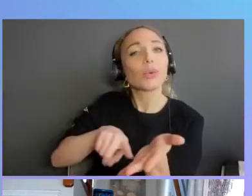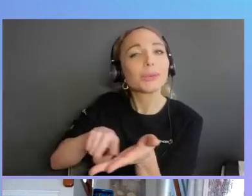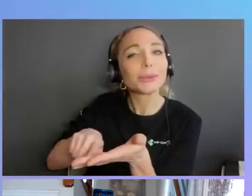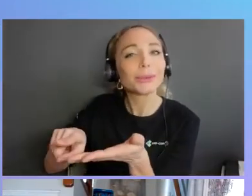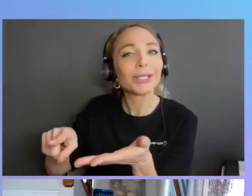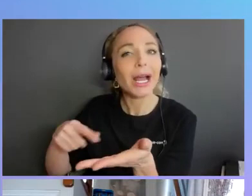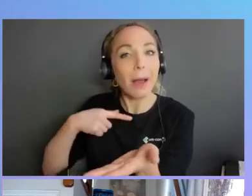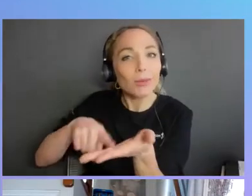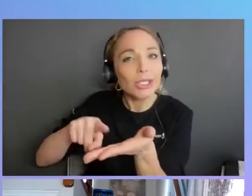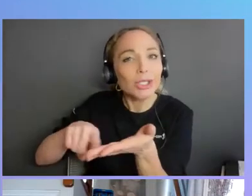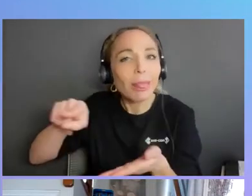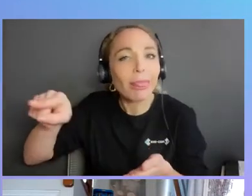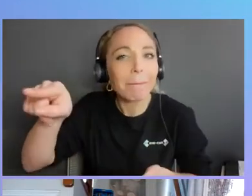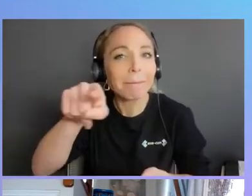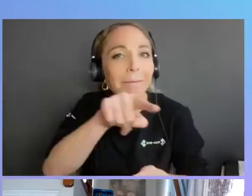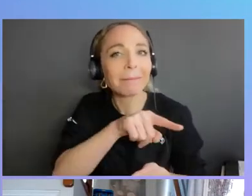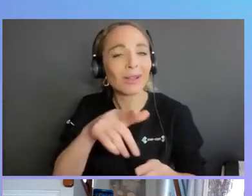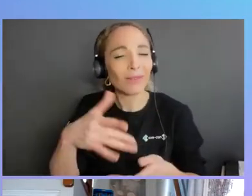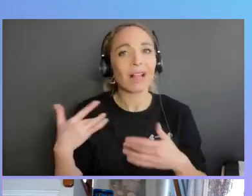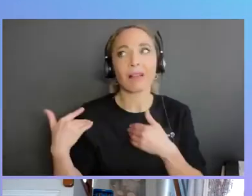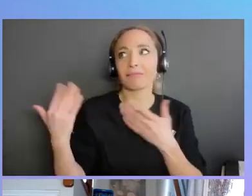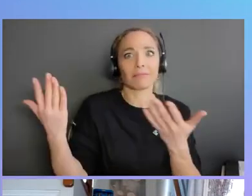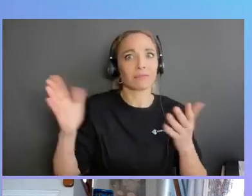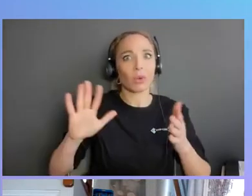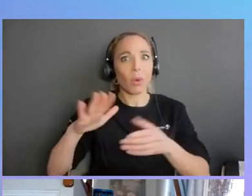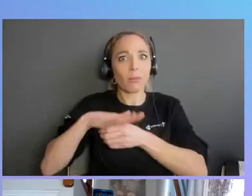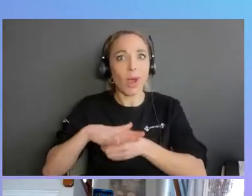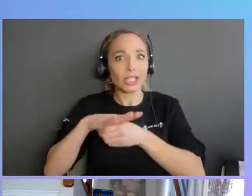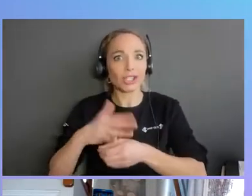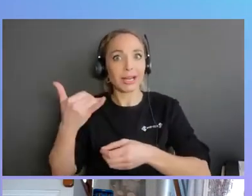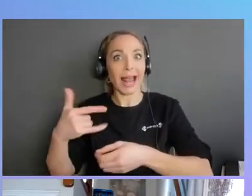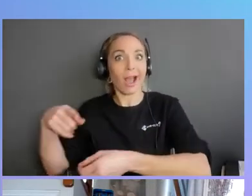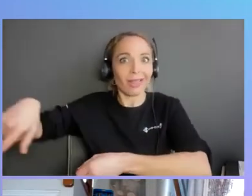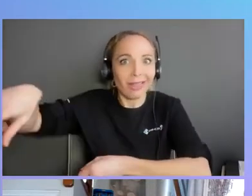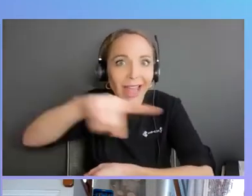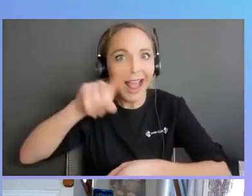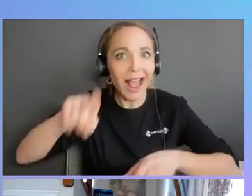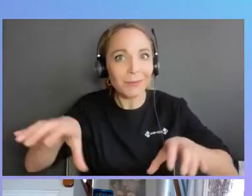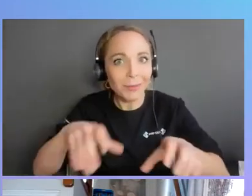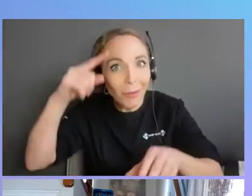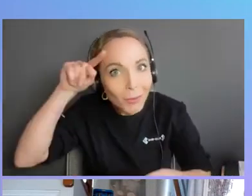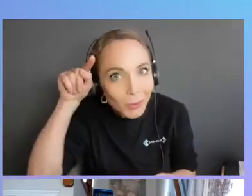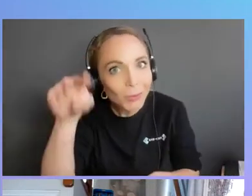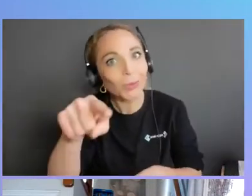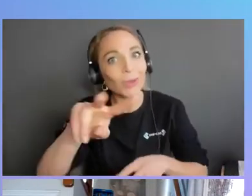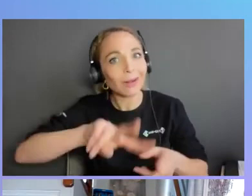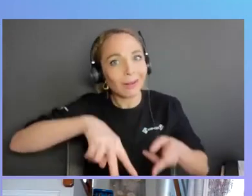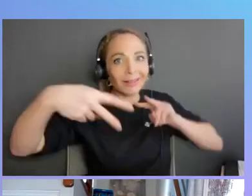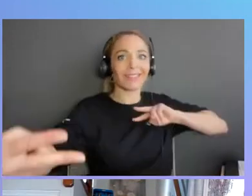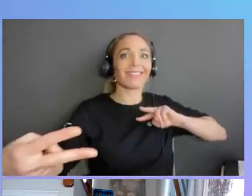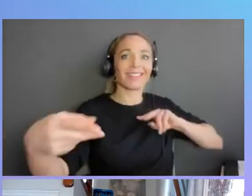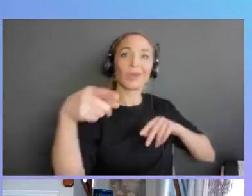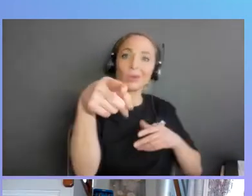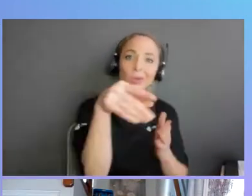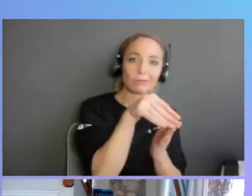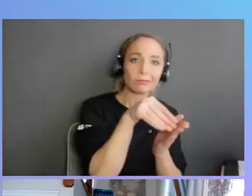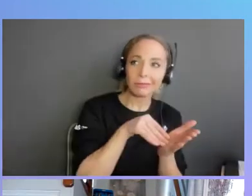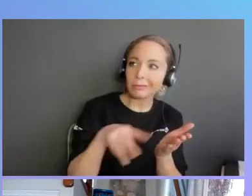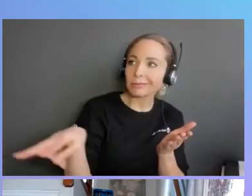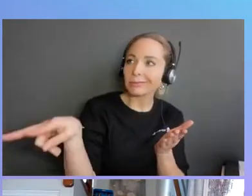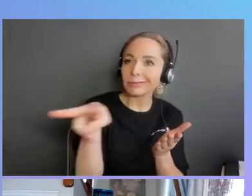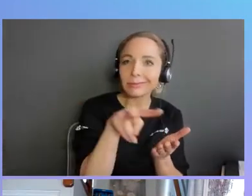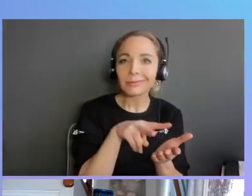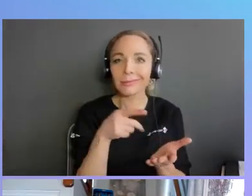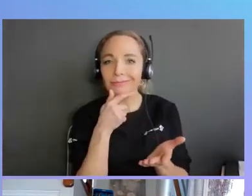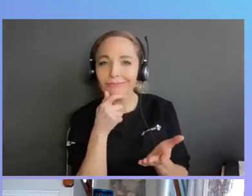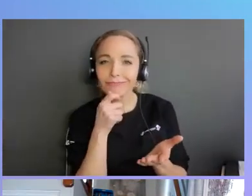kind of takes the pressure off you and actually in a weird way puts it on them. They're the ones who have to perform, right? And you just have to write it down. I've talked to designers,